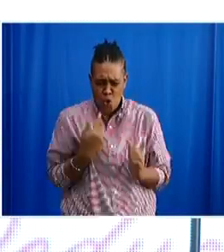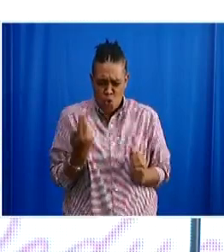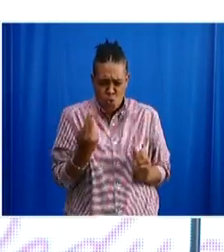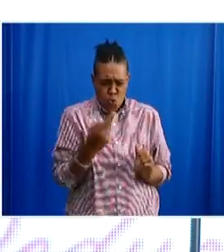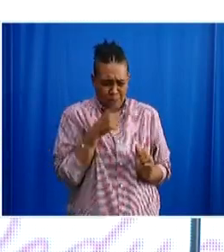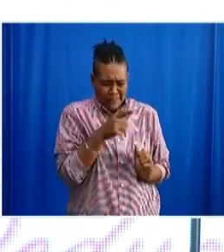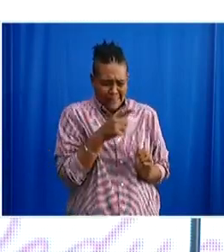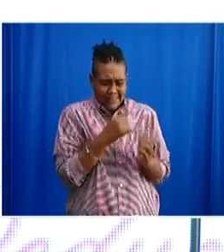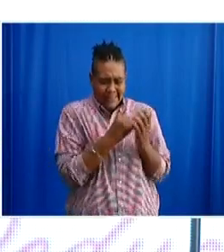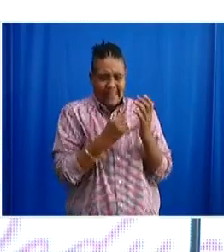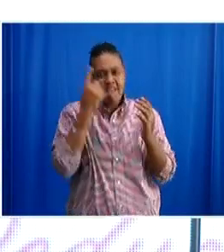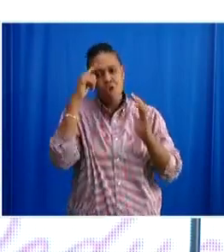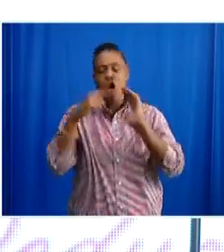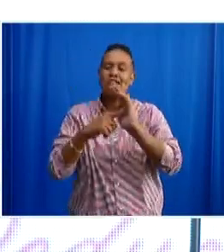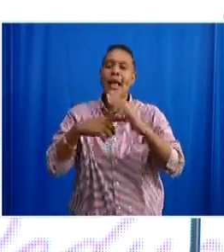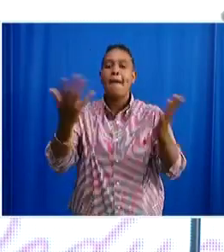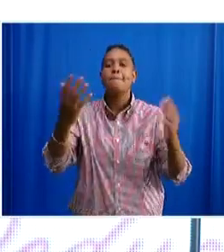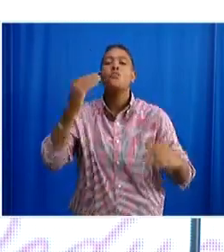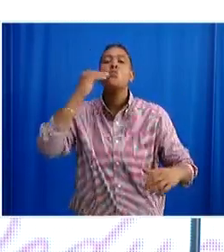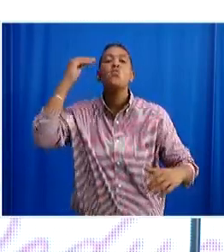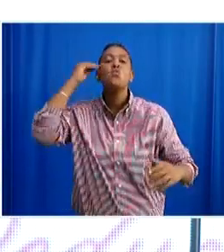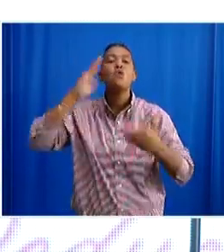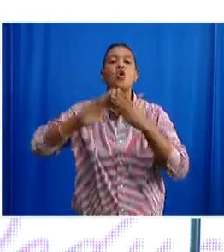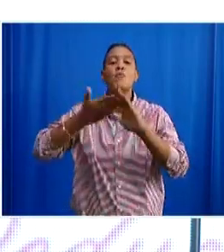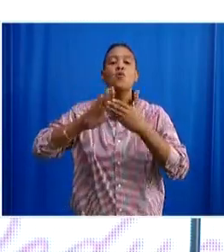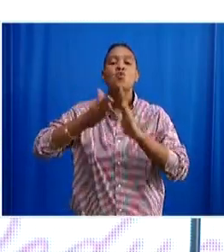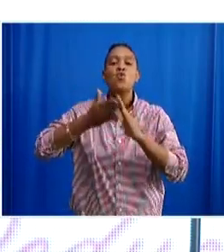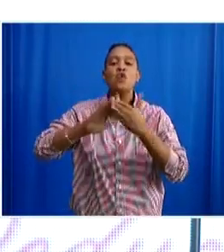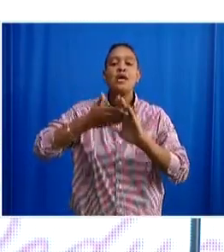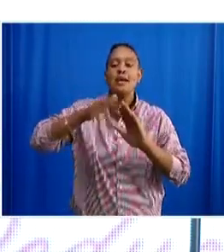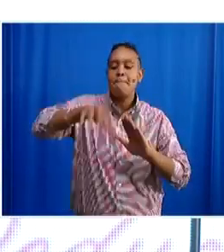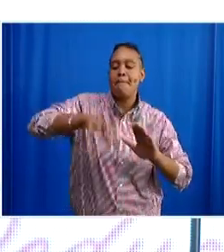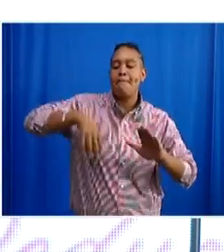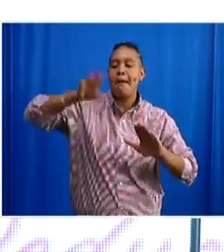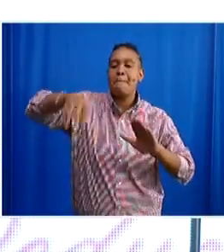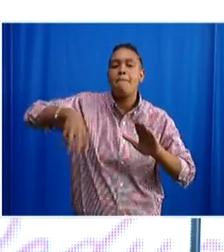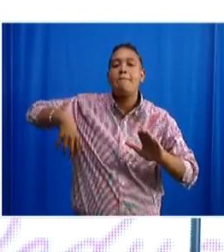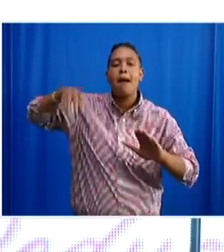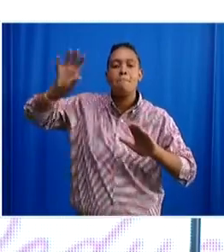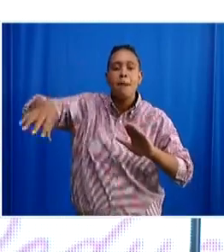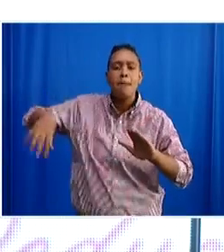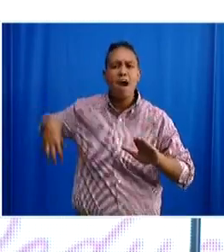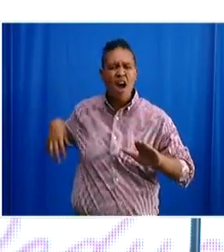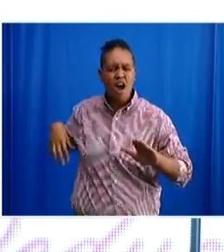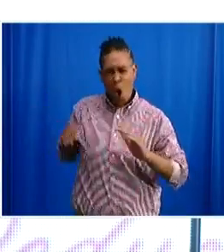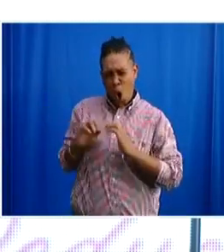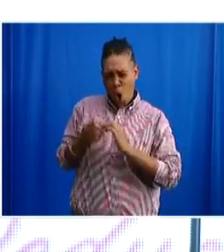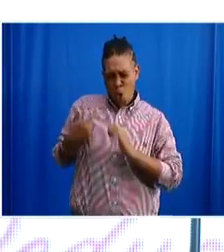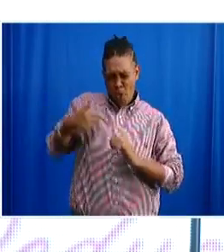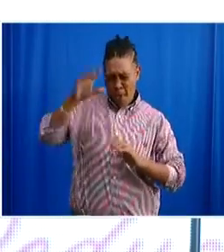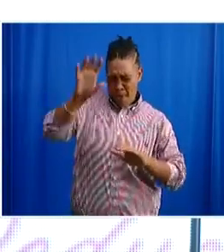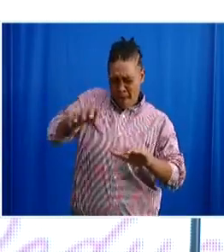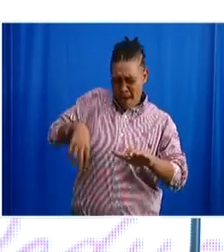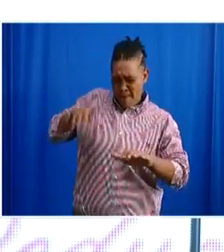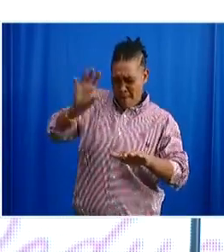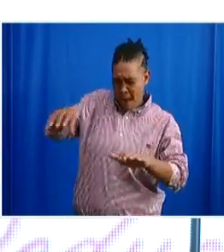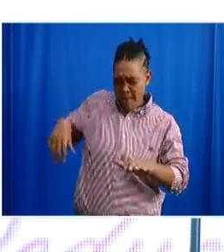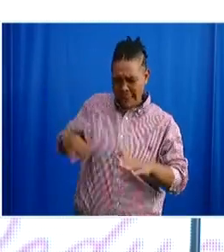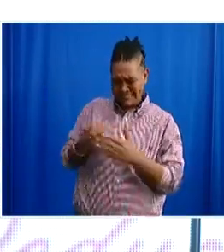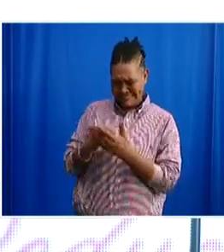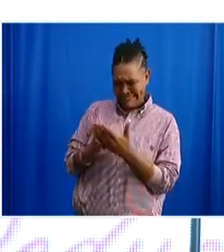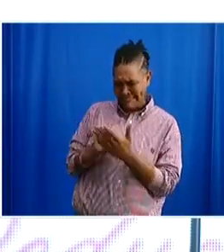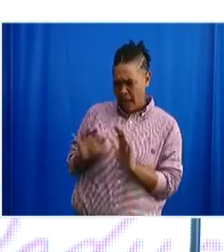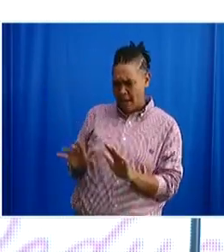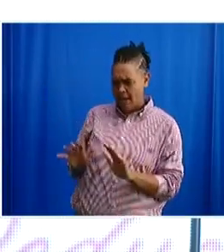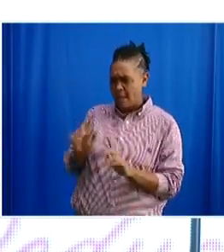design. For example, designing housing schemes, housing projects. How do we use the design and